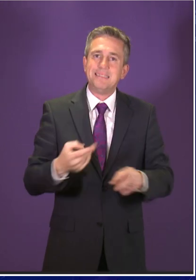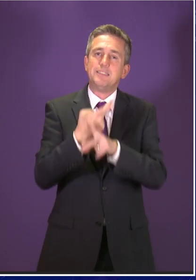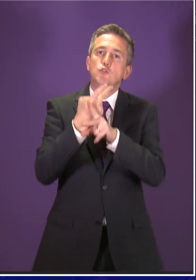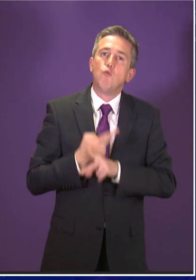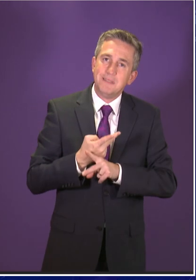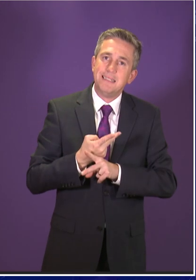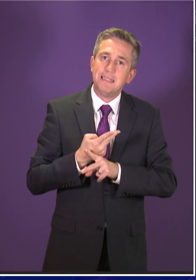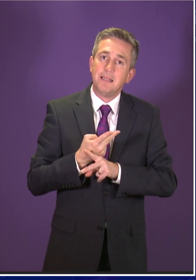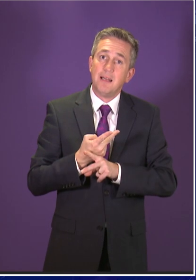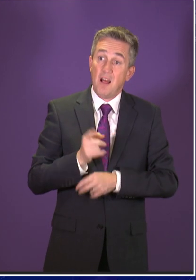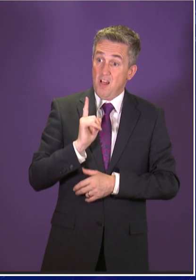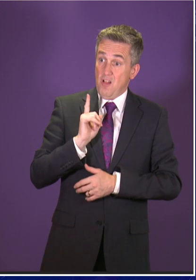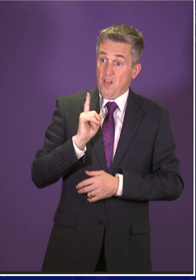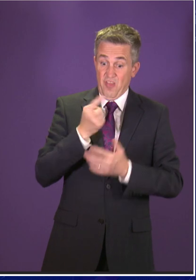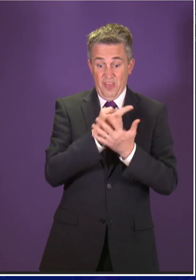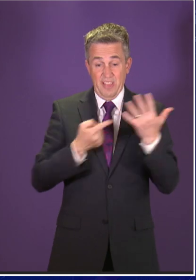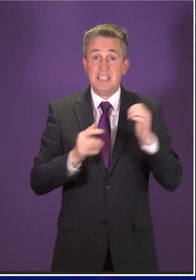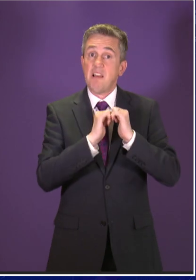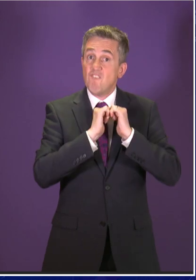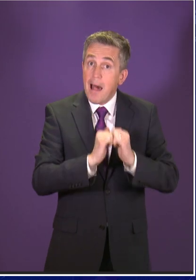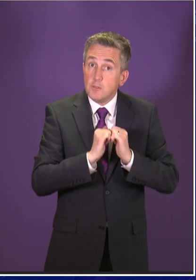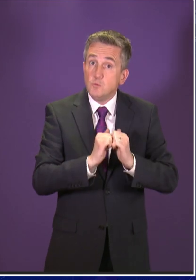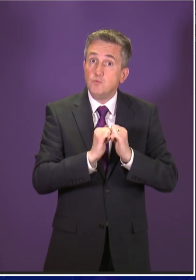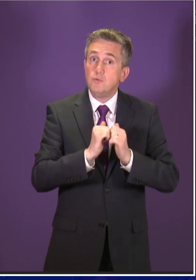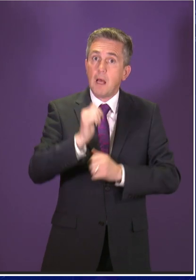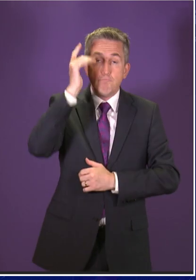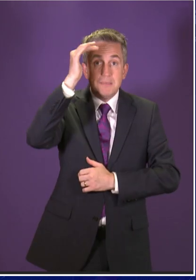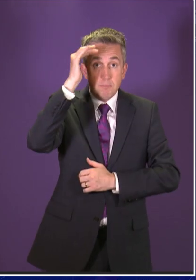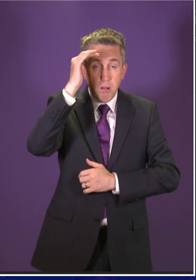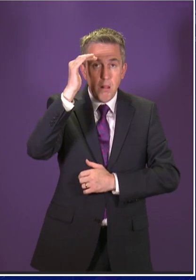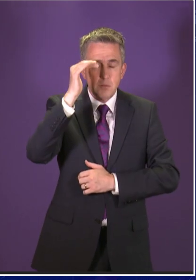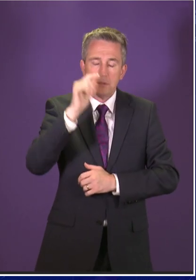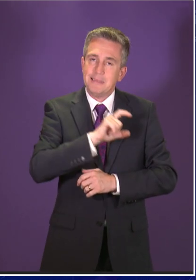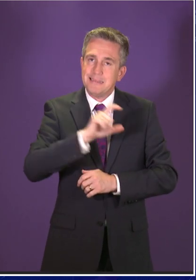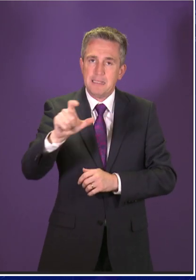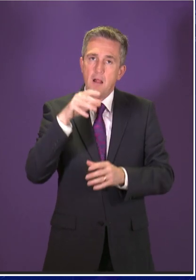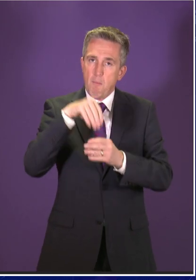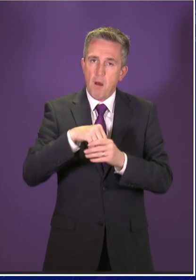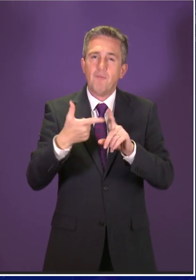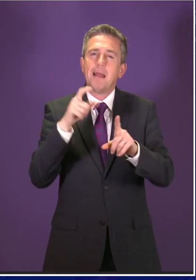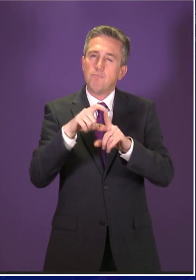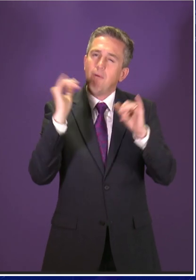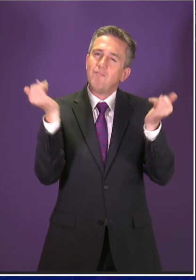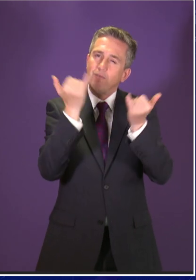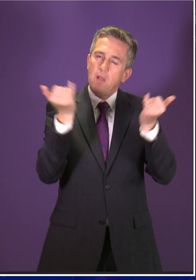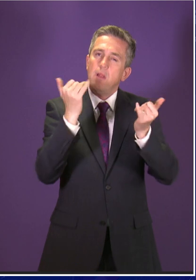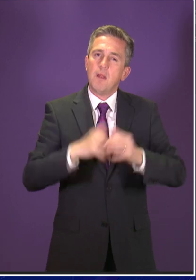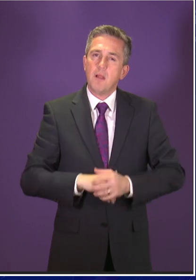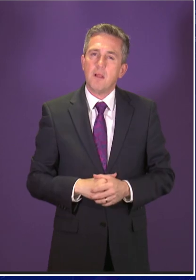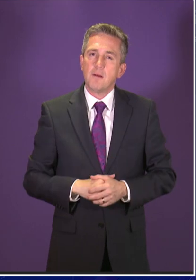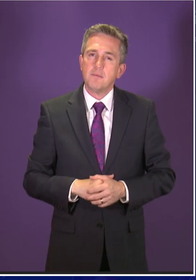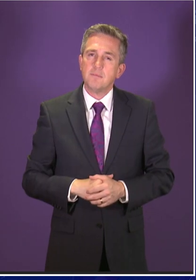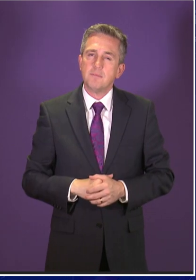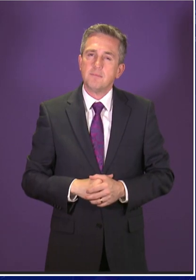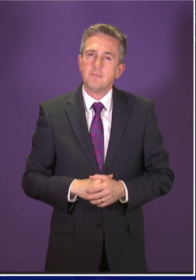And these ideals, these values, these principles are still fundamental to the Edinburgh festivals today. That's something we